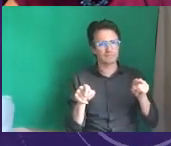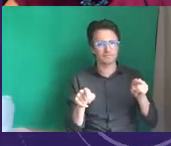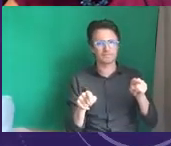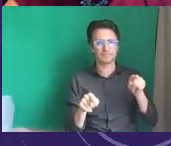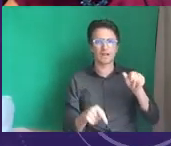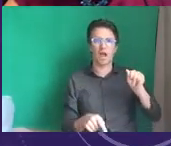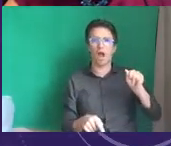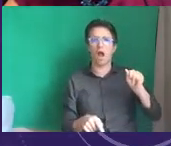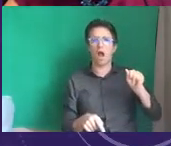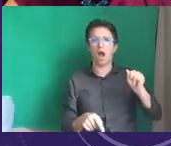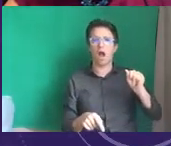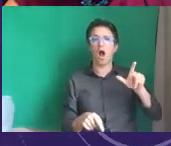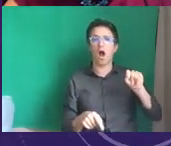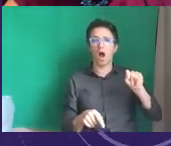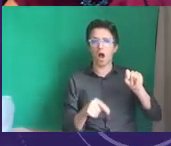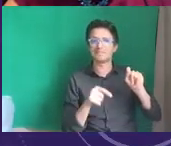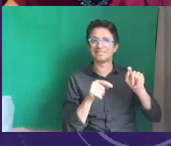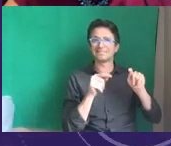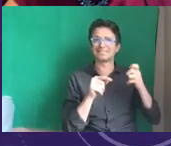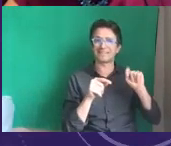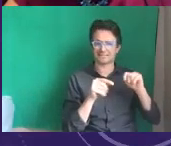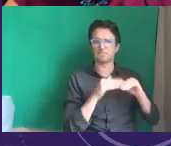no image description within their post.